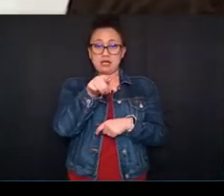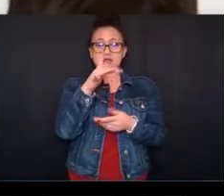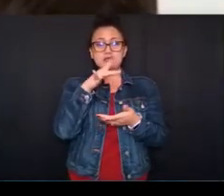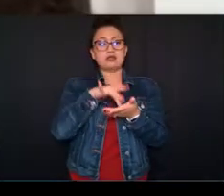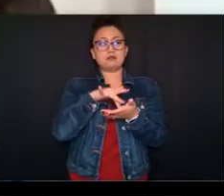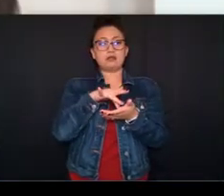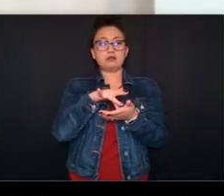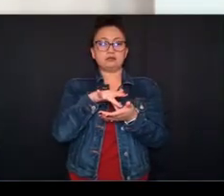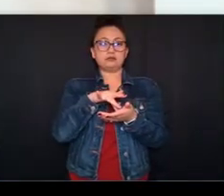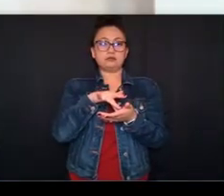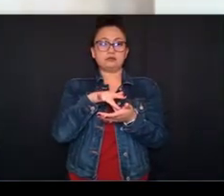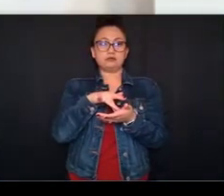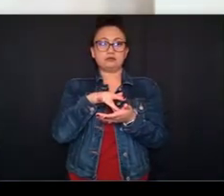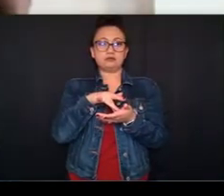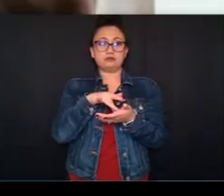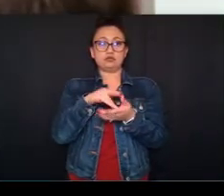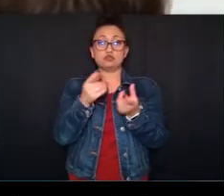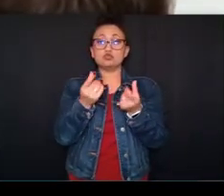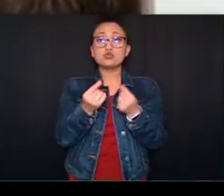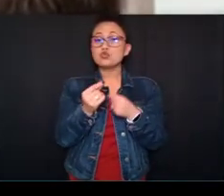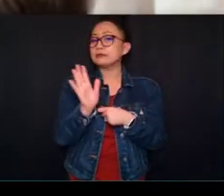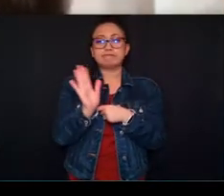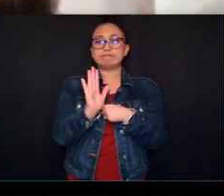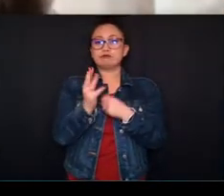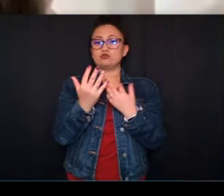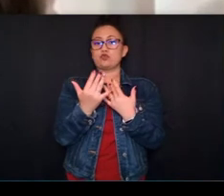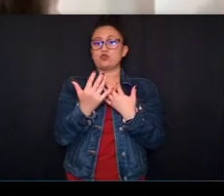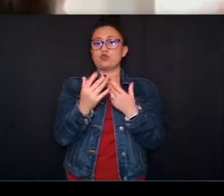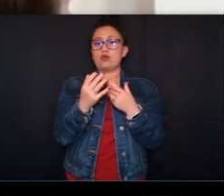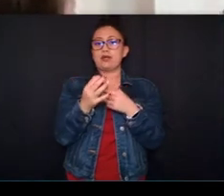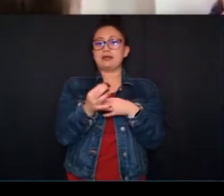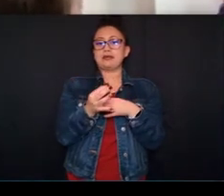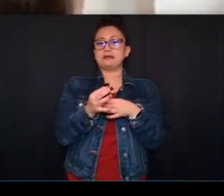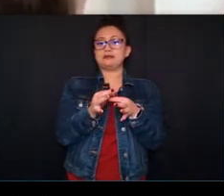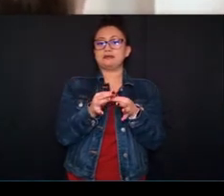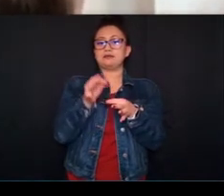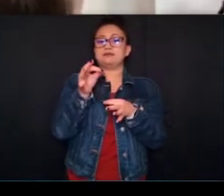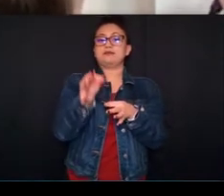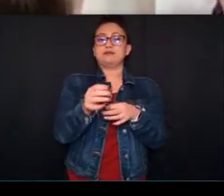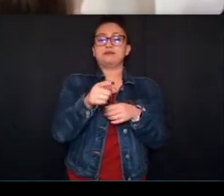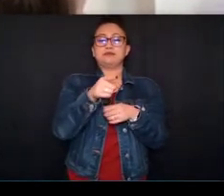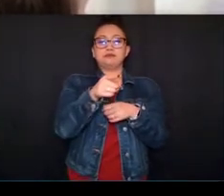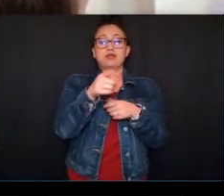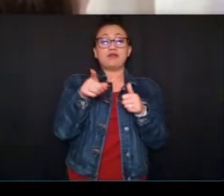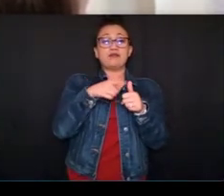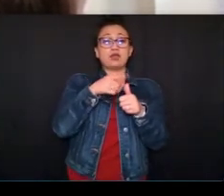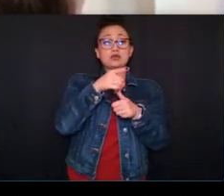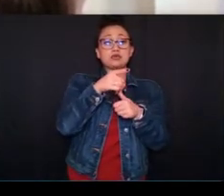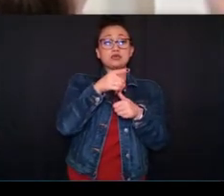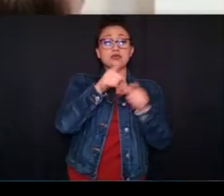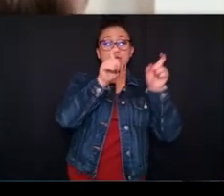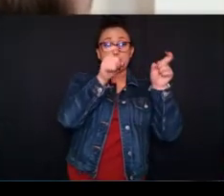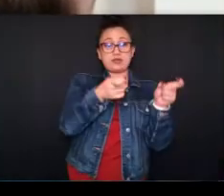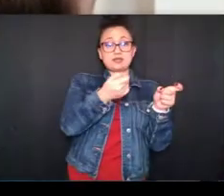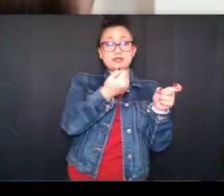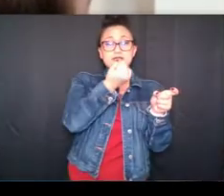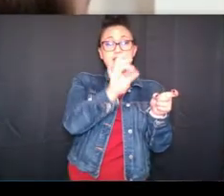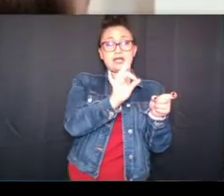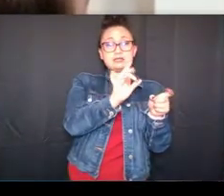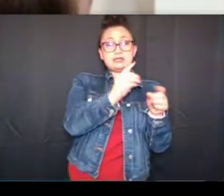the parentheses first. So the way you handle this is you say, well, inside this parentheses is 18 divided by